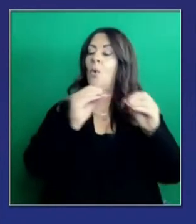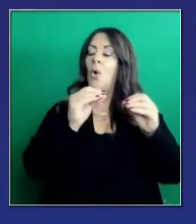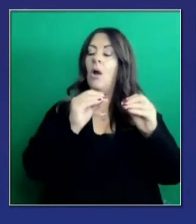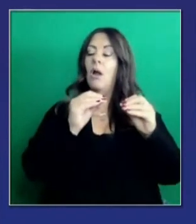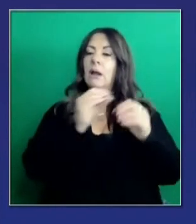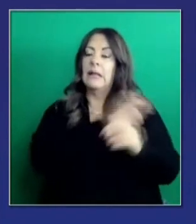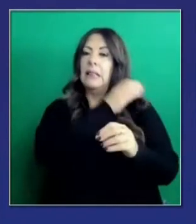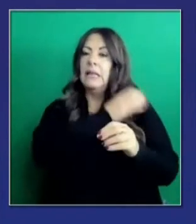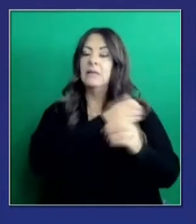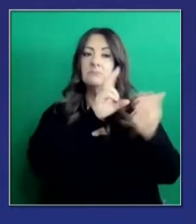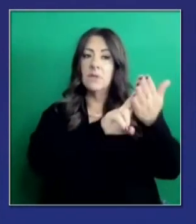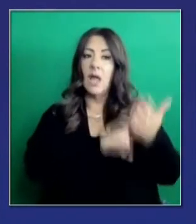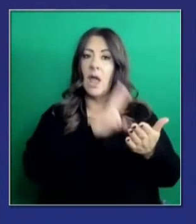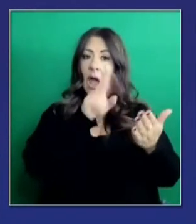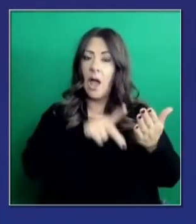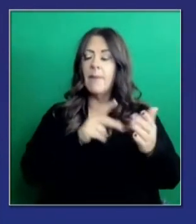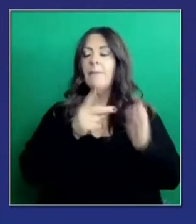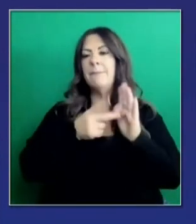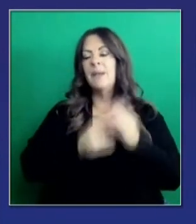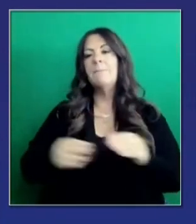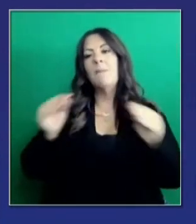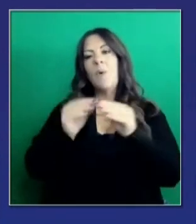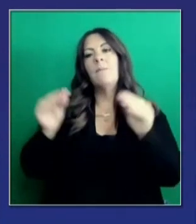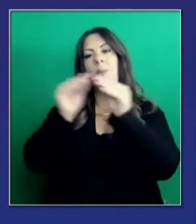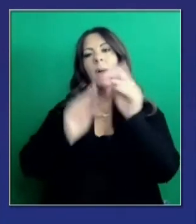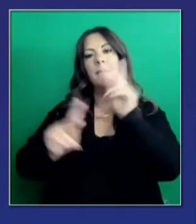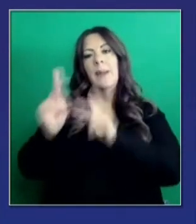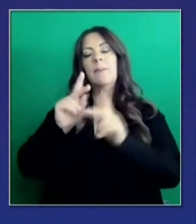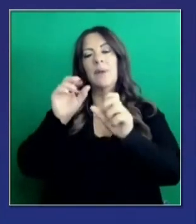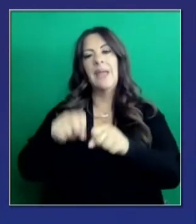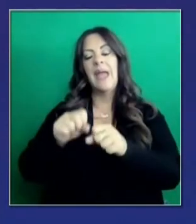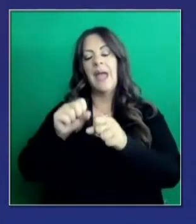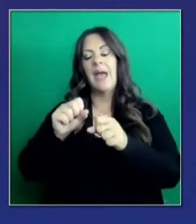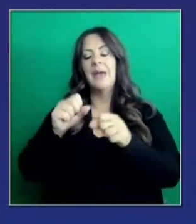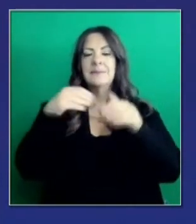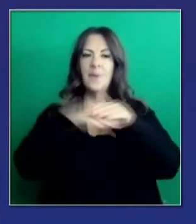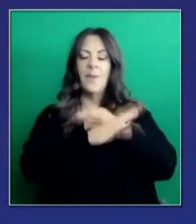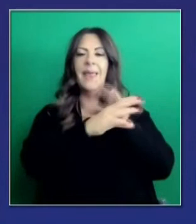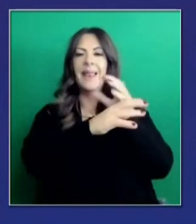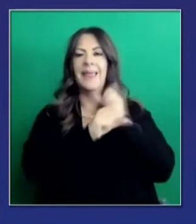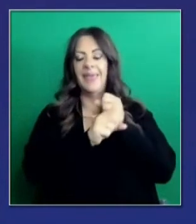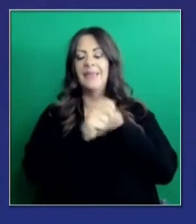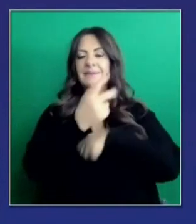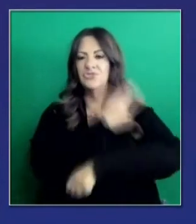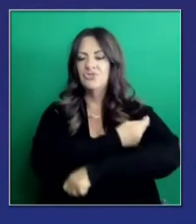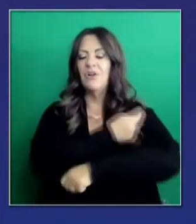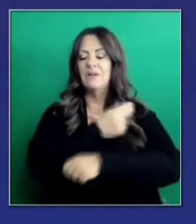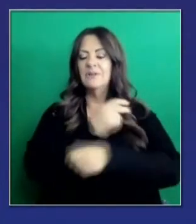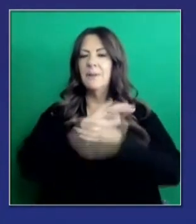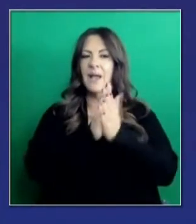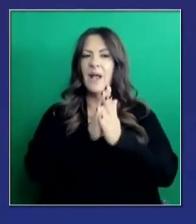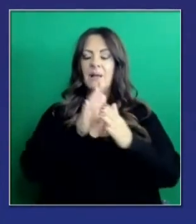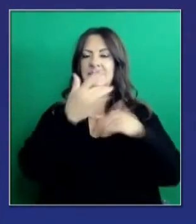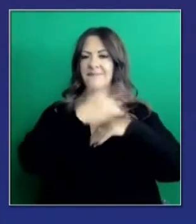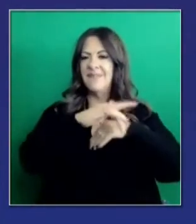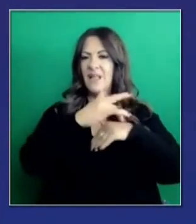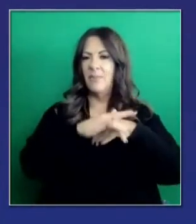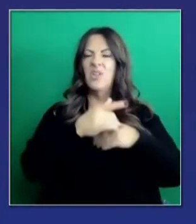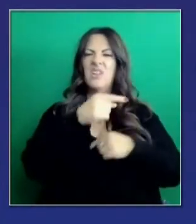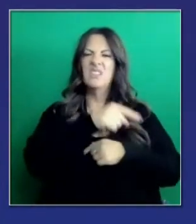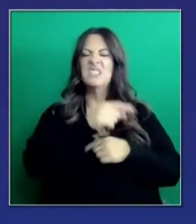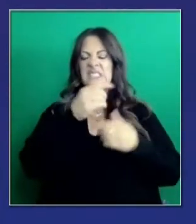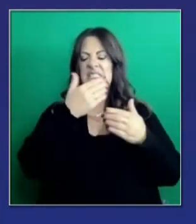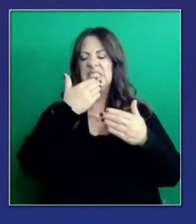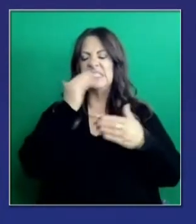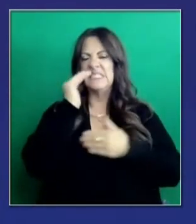themselves, more and more capacity is made available, at least on this platform, versus other mechanisms and platforms in terms